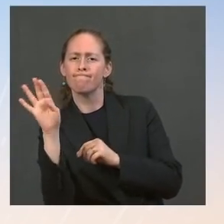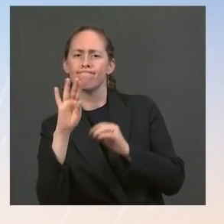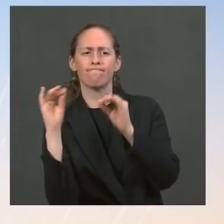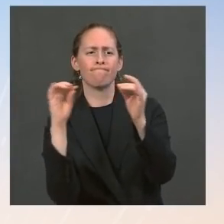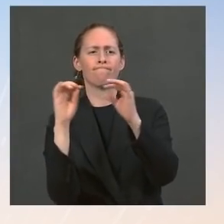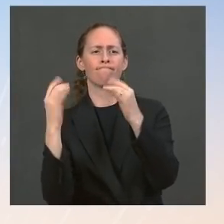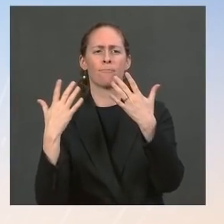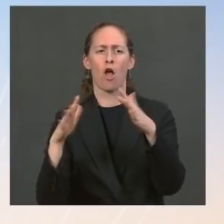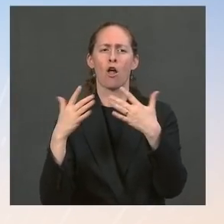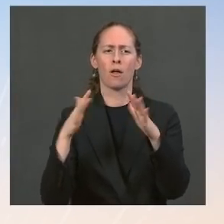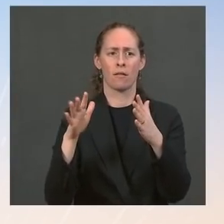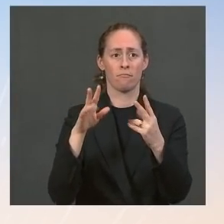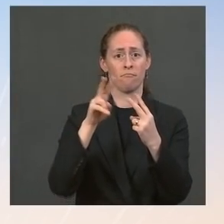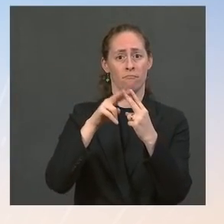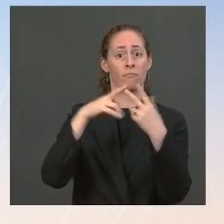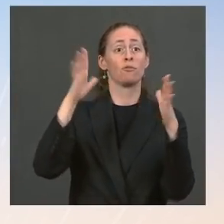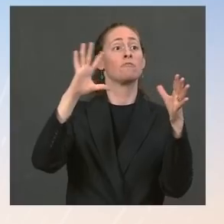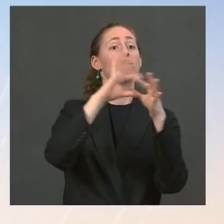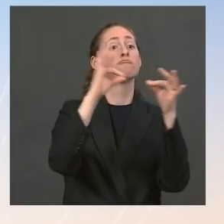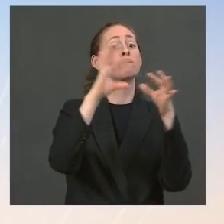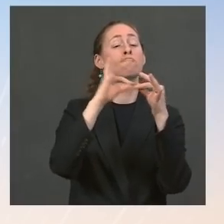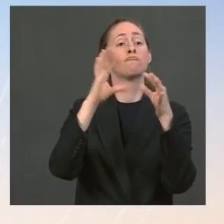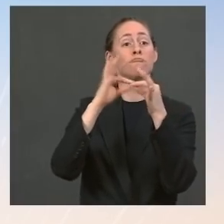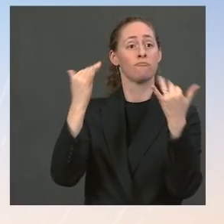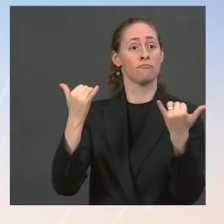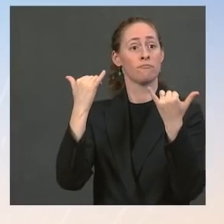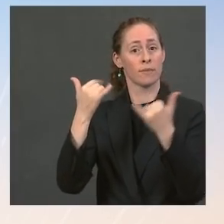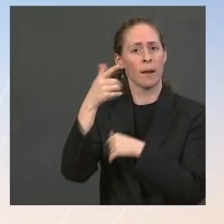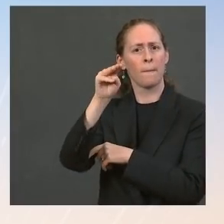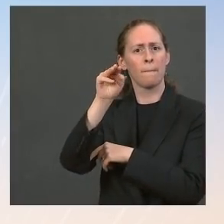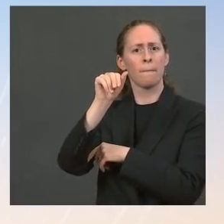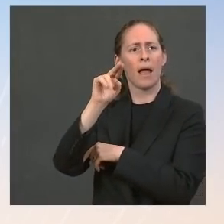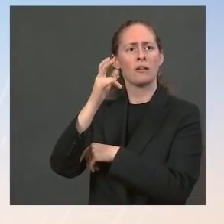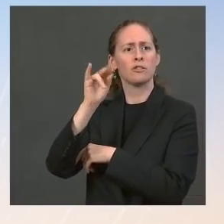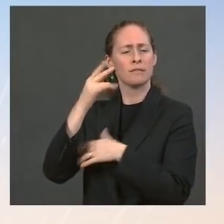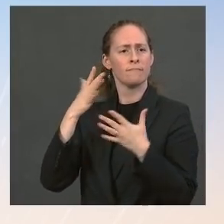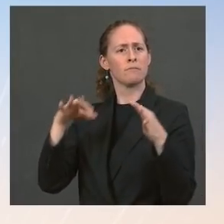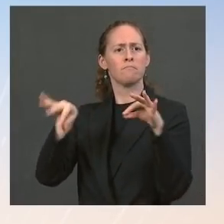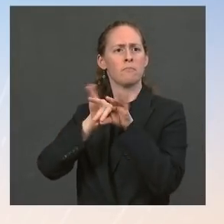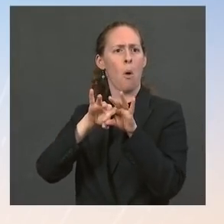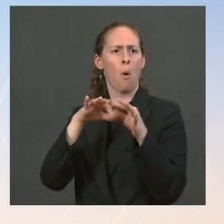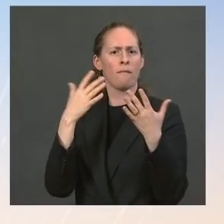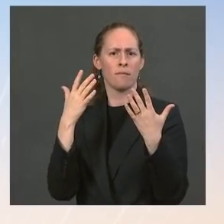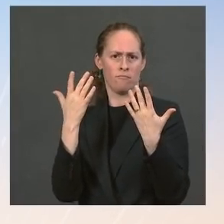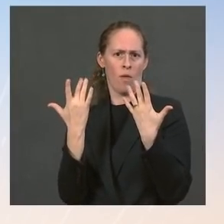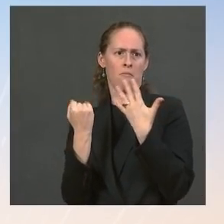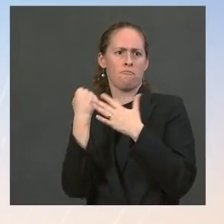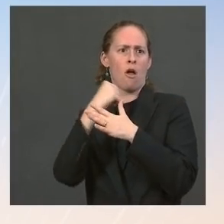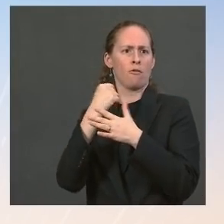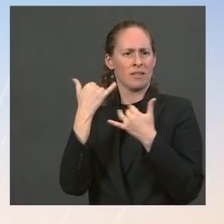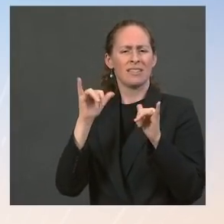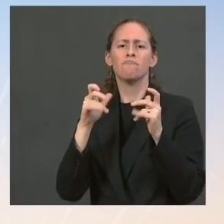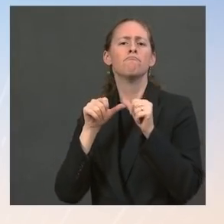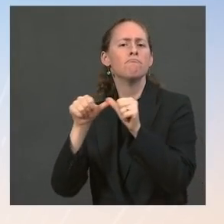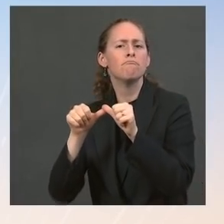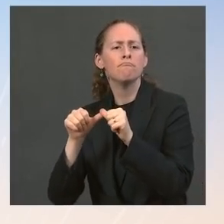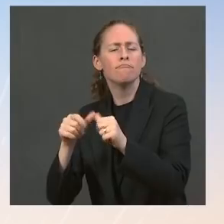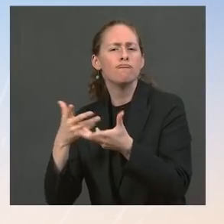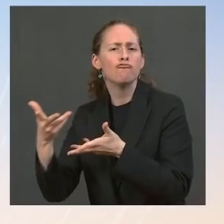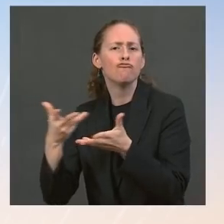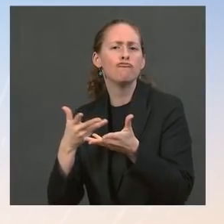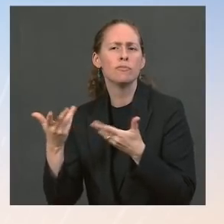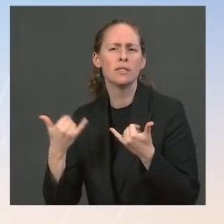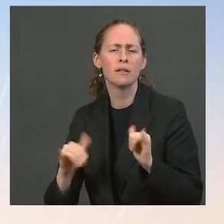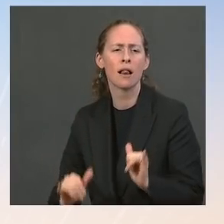Senator Manchin said publicly today, what their priorities are and what that looks like in a final package, that's still an ongoing discussion. Are they asking for the